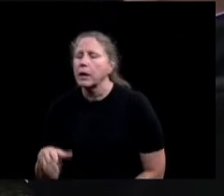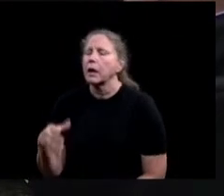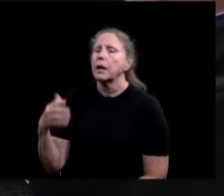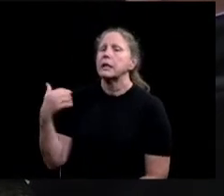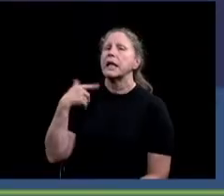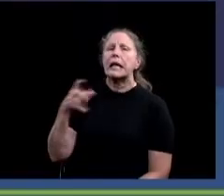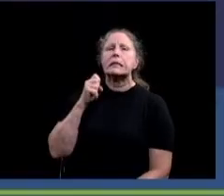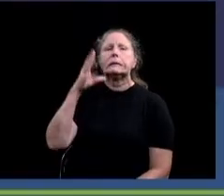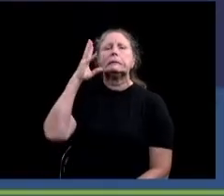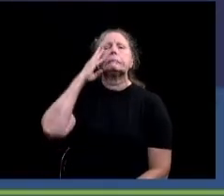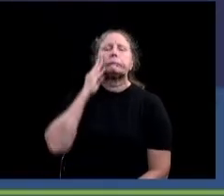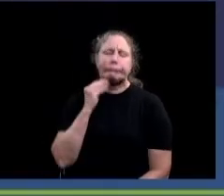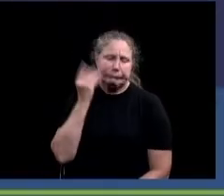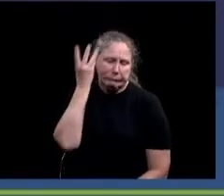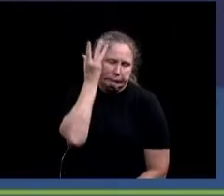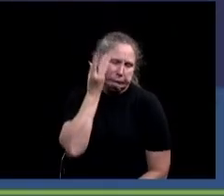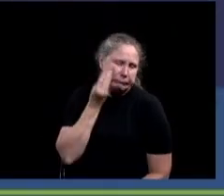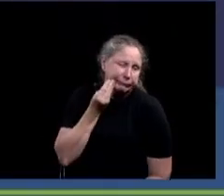sure. Okay.